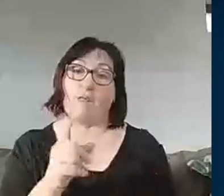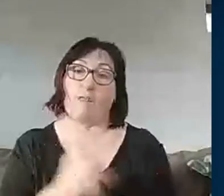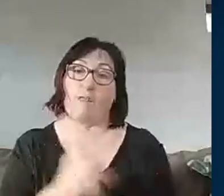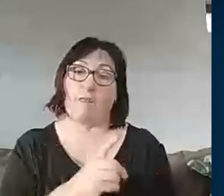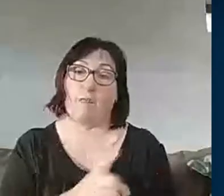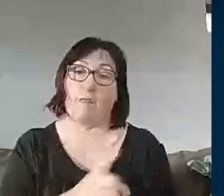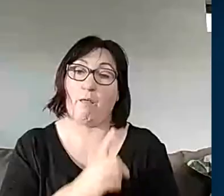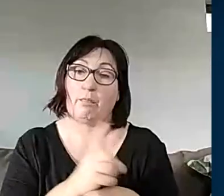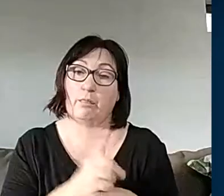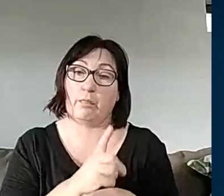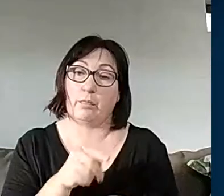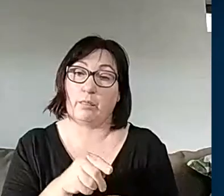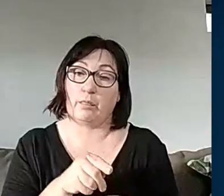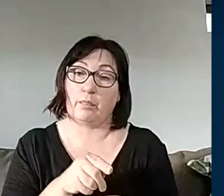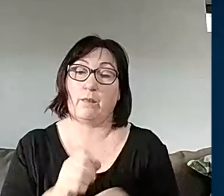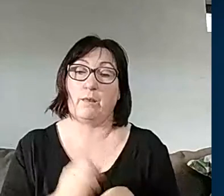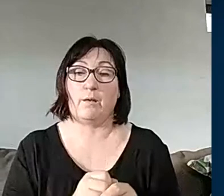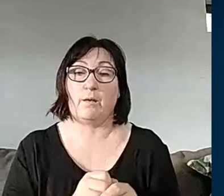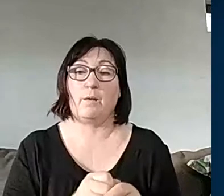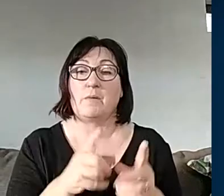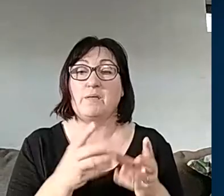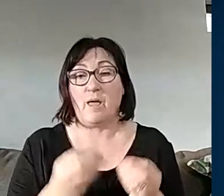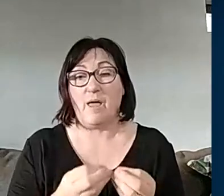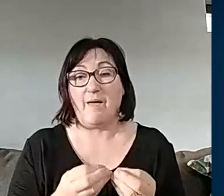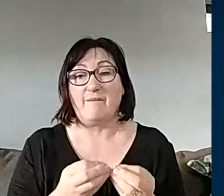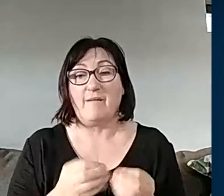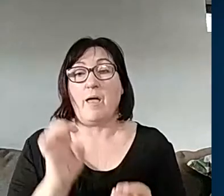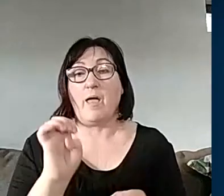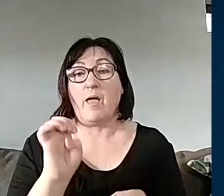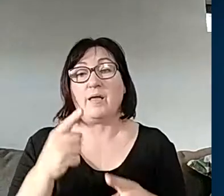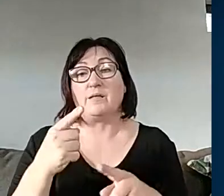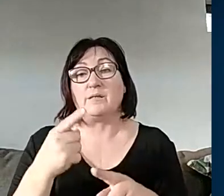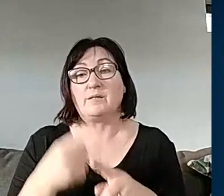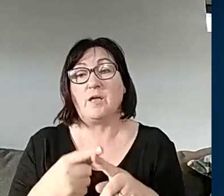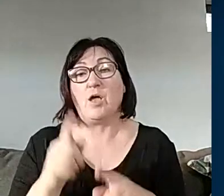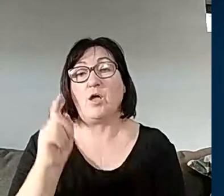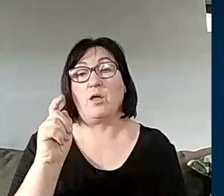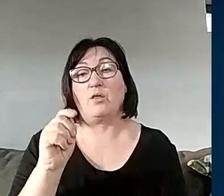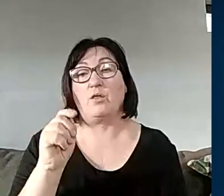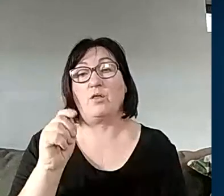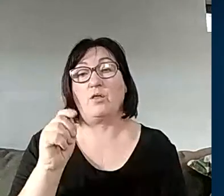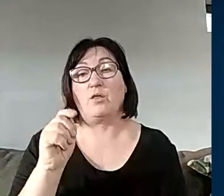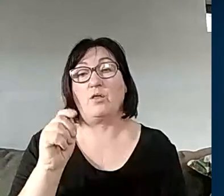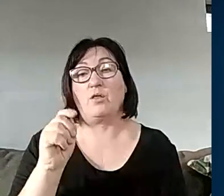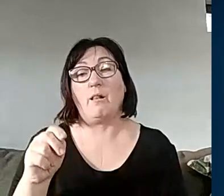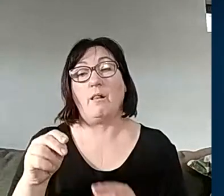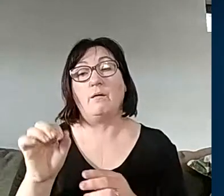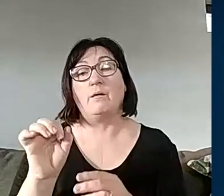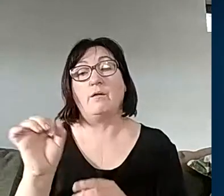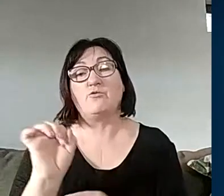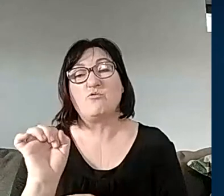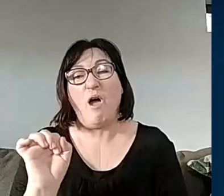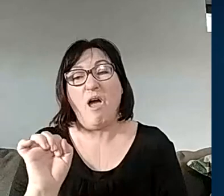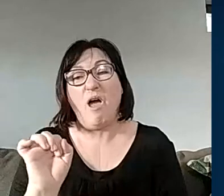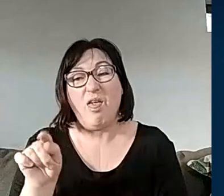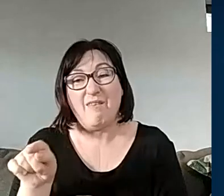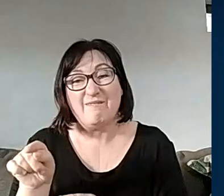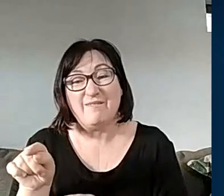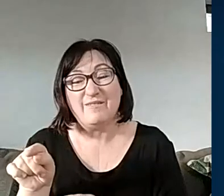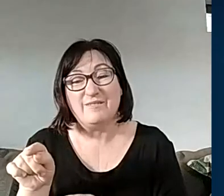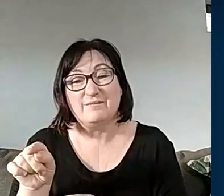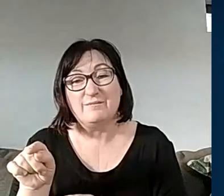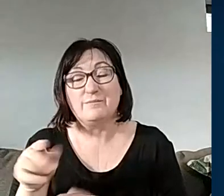a external drive, USB disk, cloud or server, where you can copy